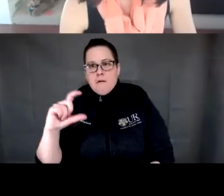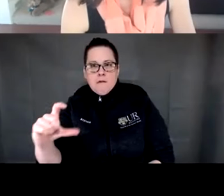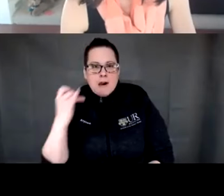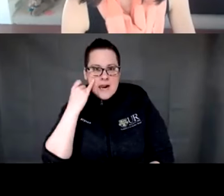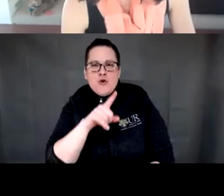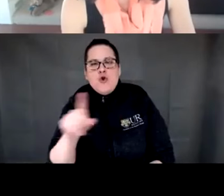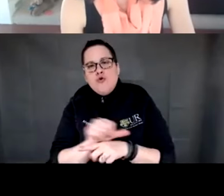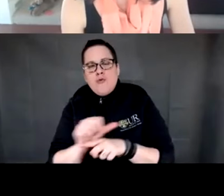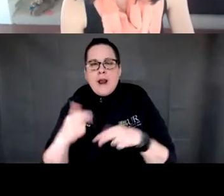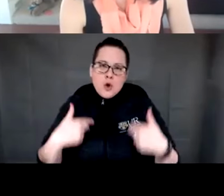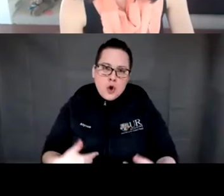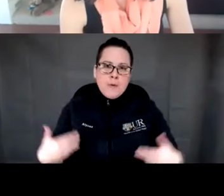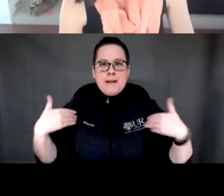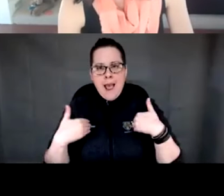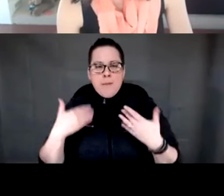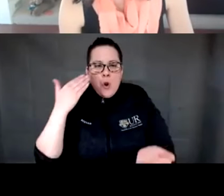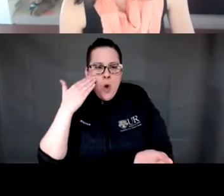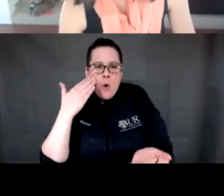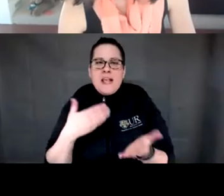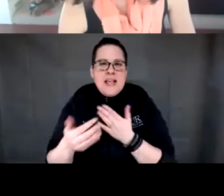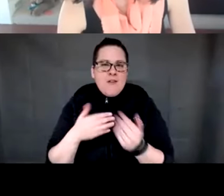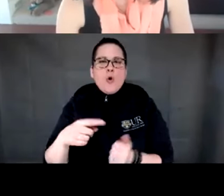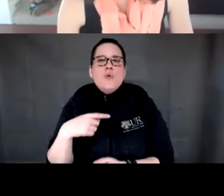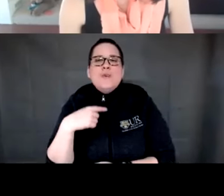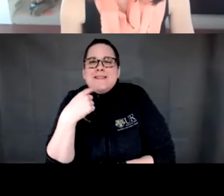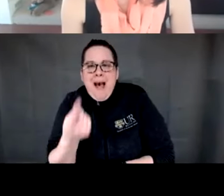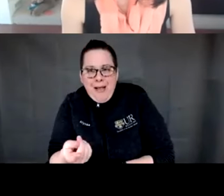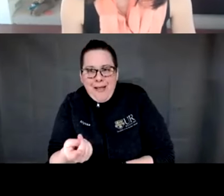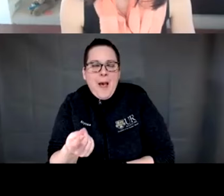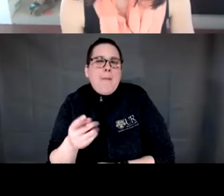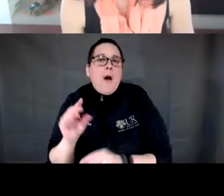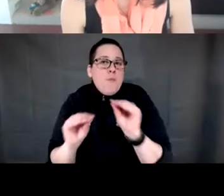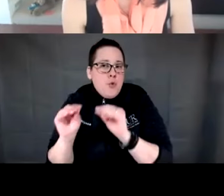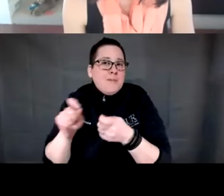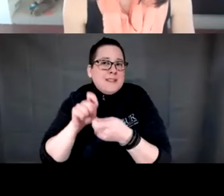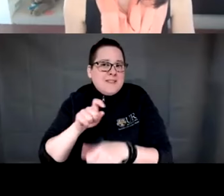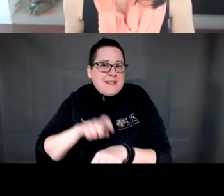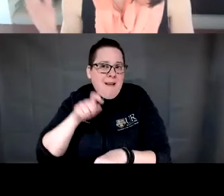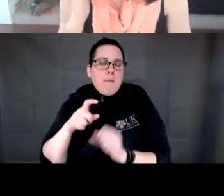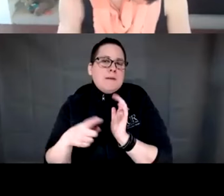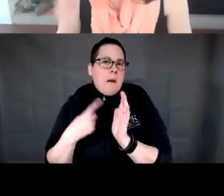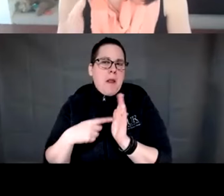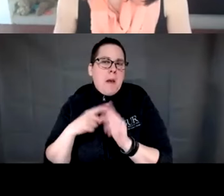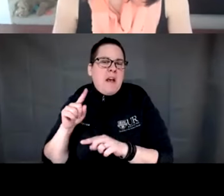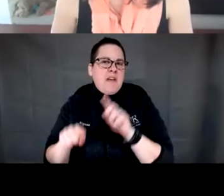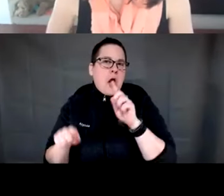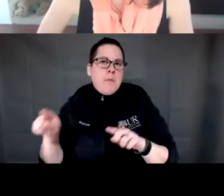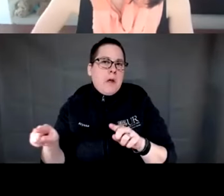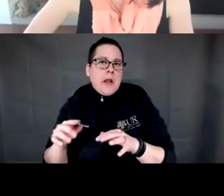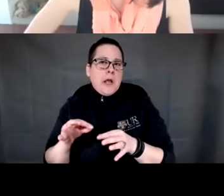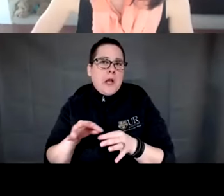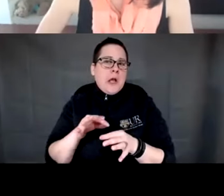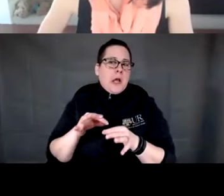trained human or animal subjects knows that even when you instruct a subject to make a movement at a particular time, there's some variability in when that